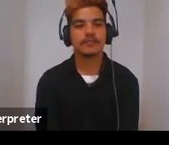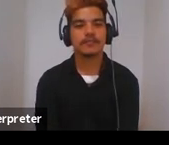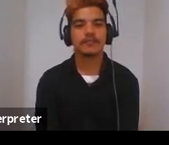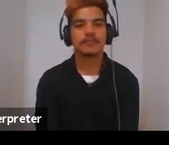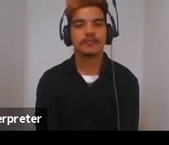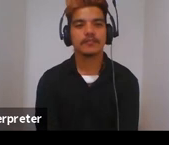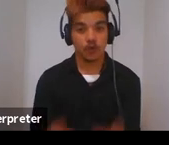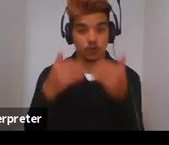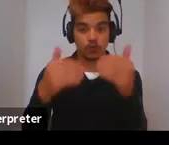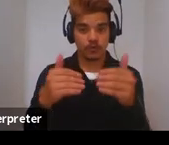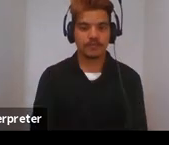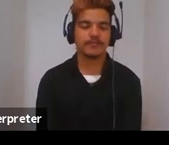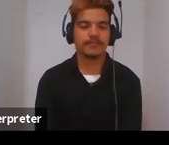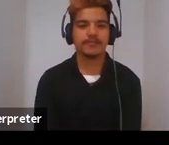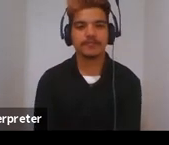Here we go.